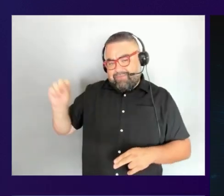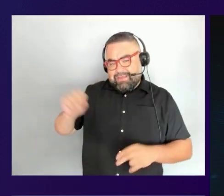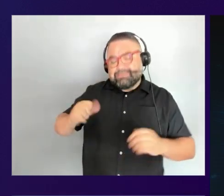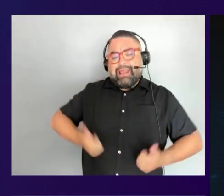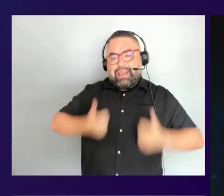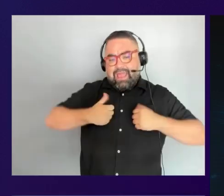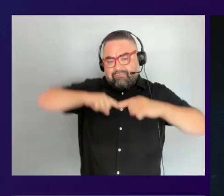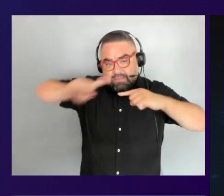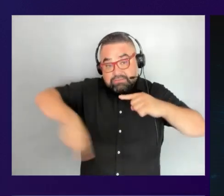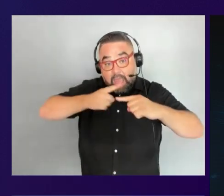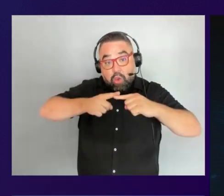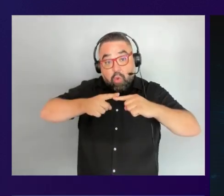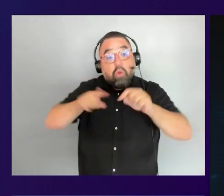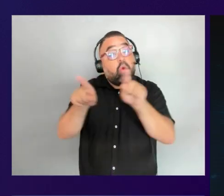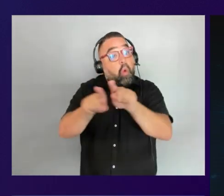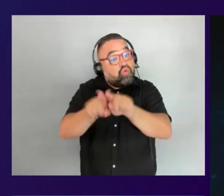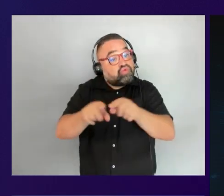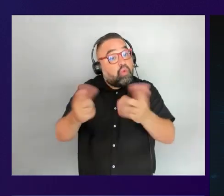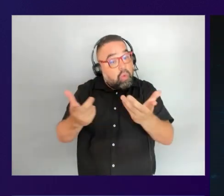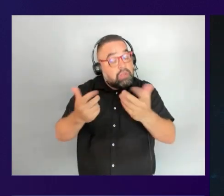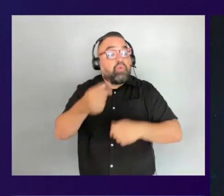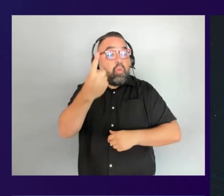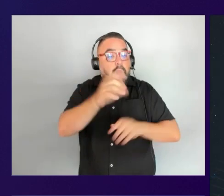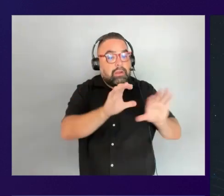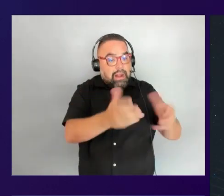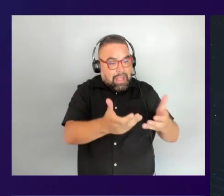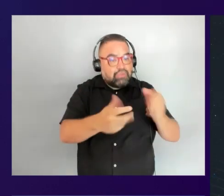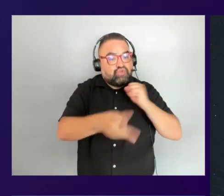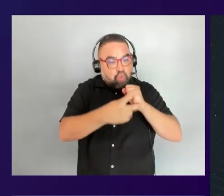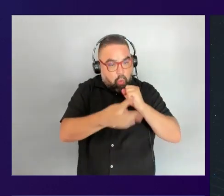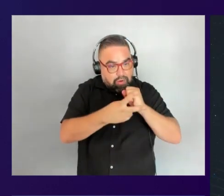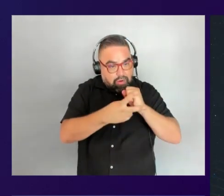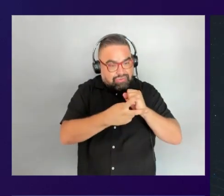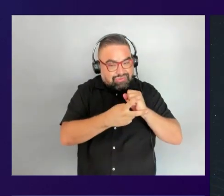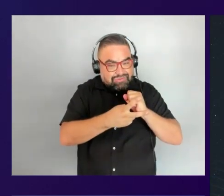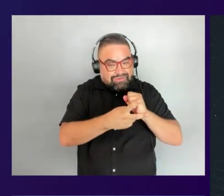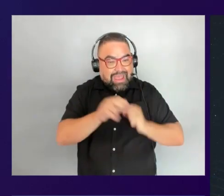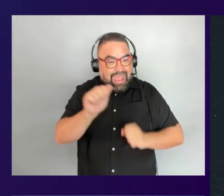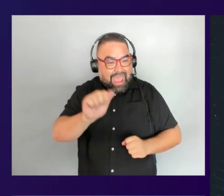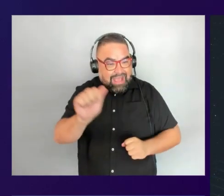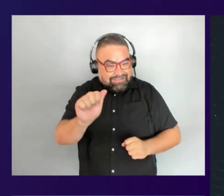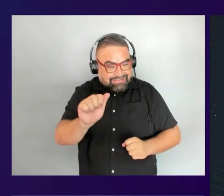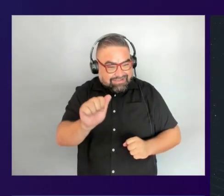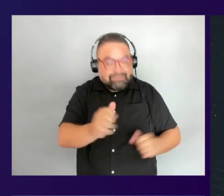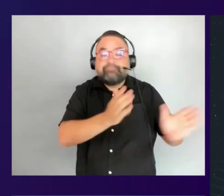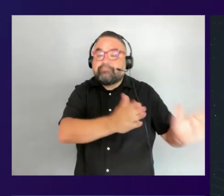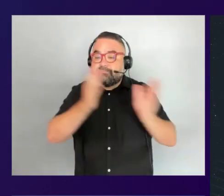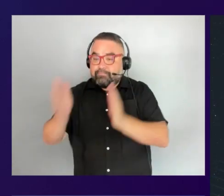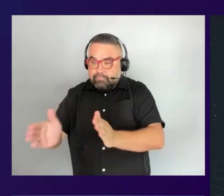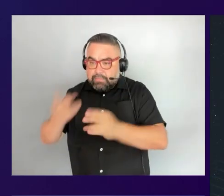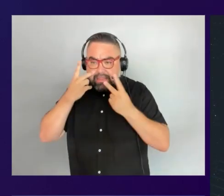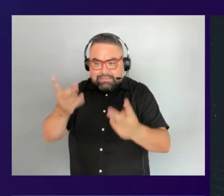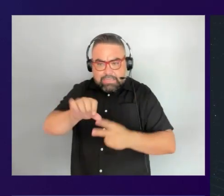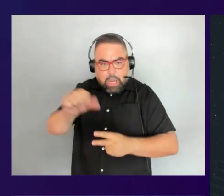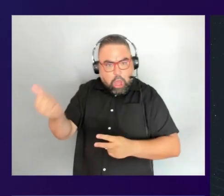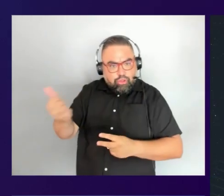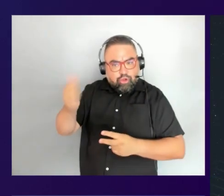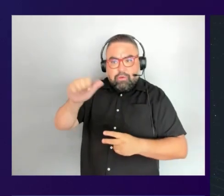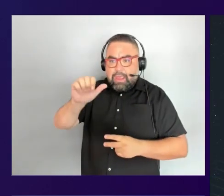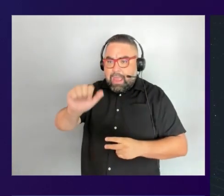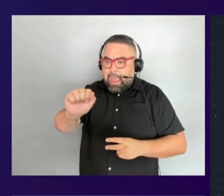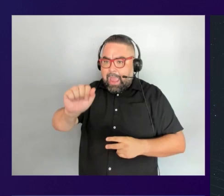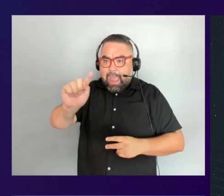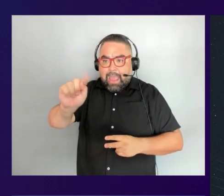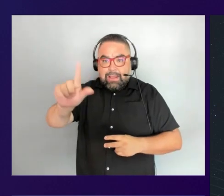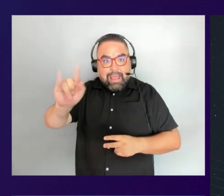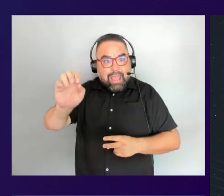Zone storage classes. Let's take a look at another customer, Atlassian. By moving to the cloud, Atlassian was able to efficiently